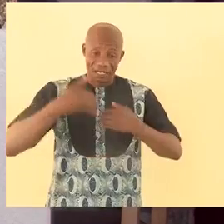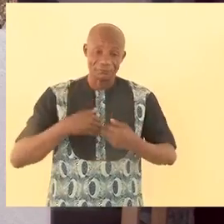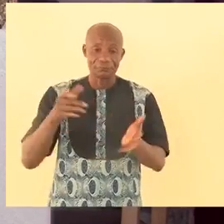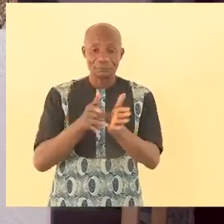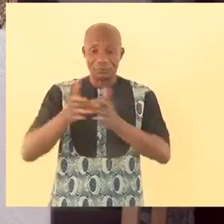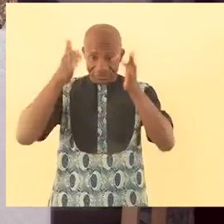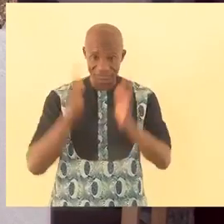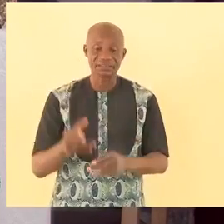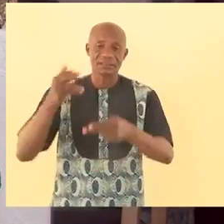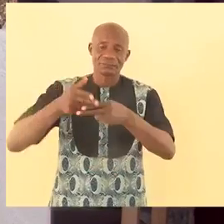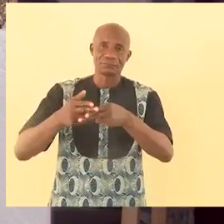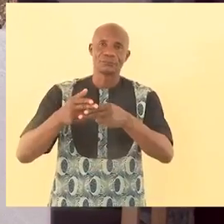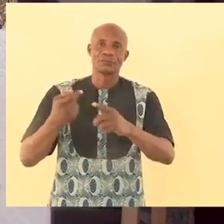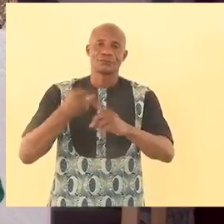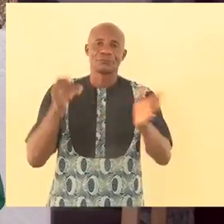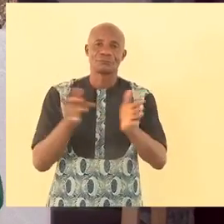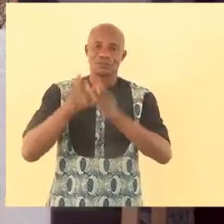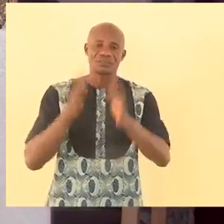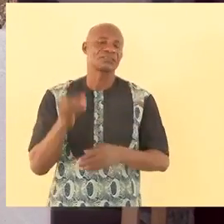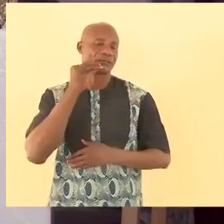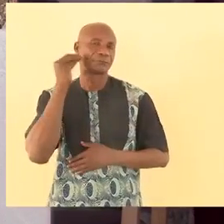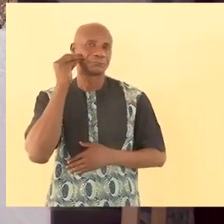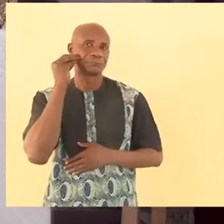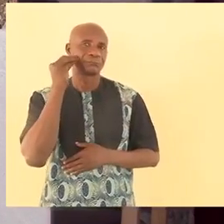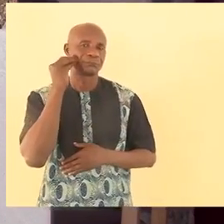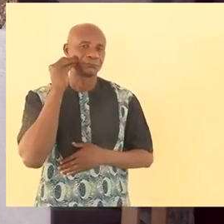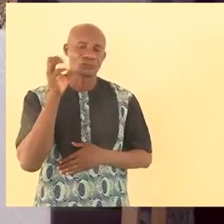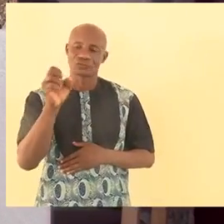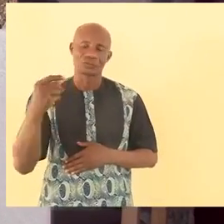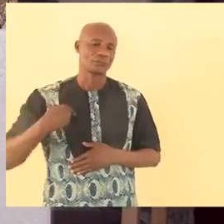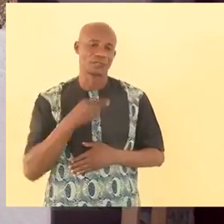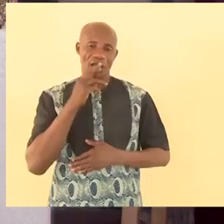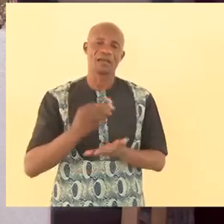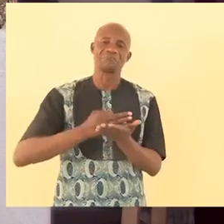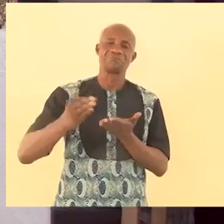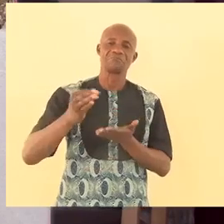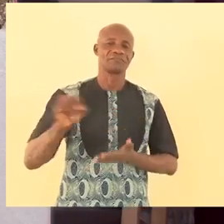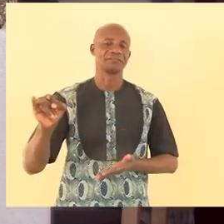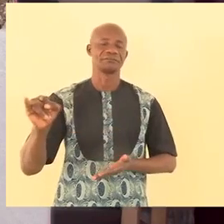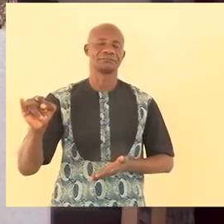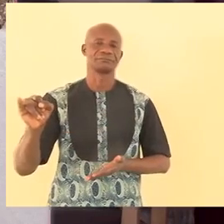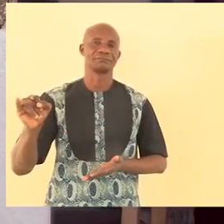They bear Christian names from Christian homes. So we are failing.